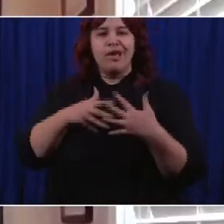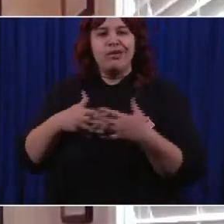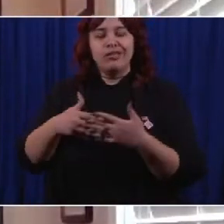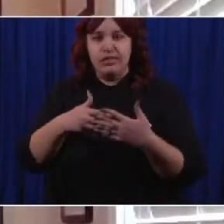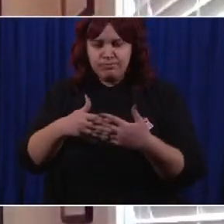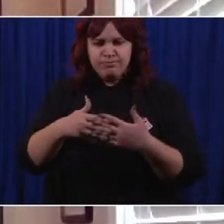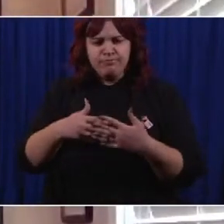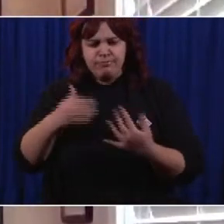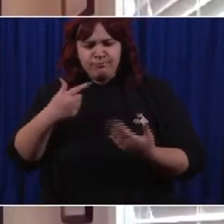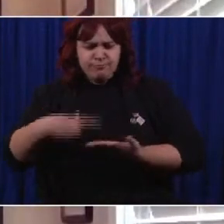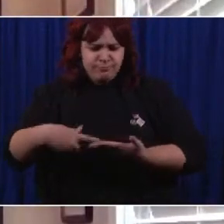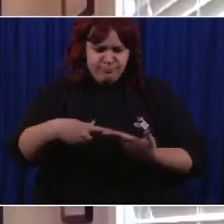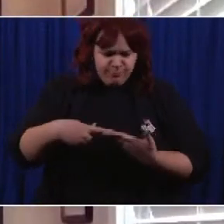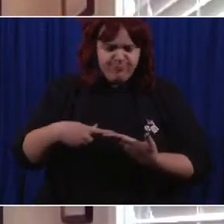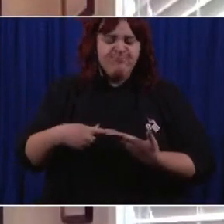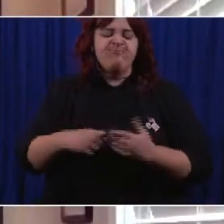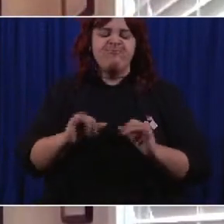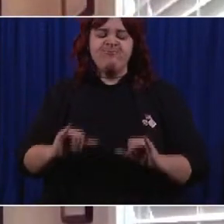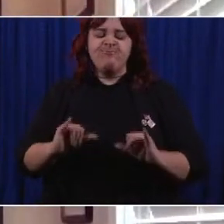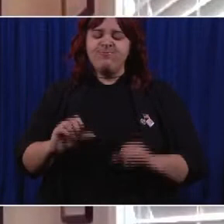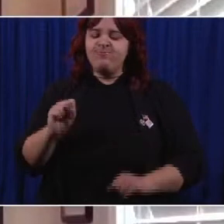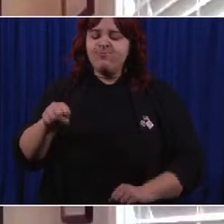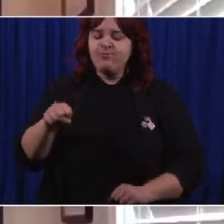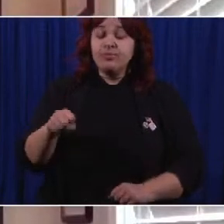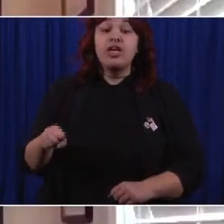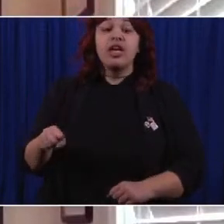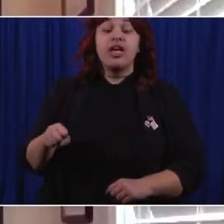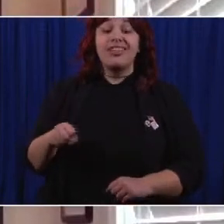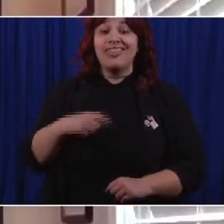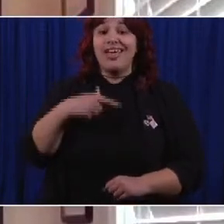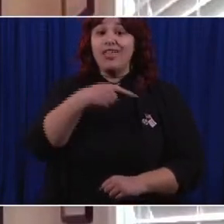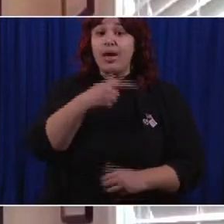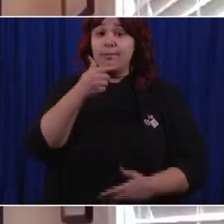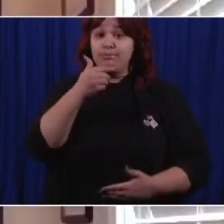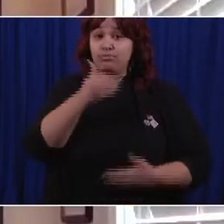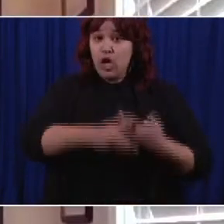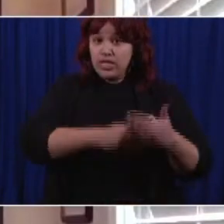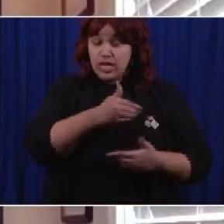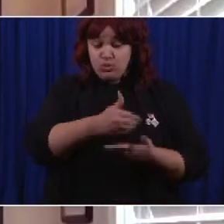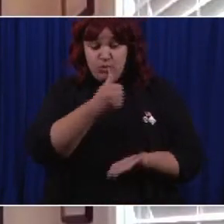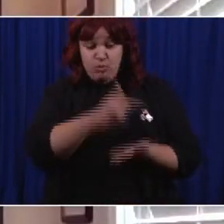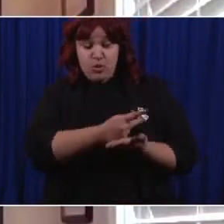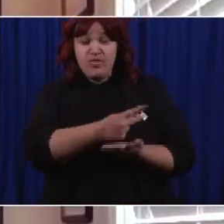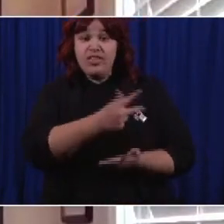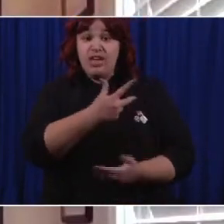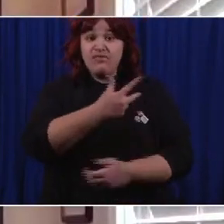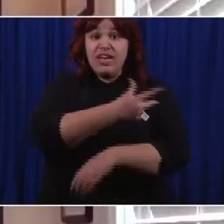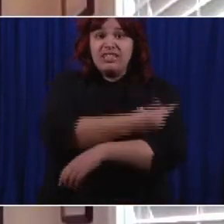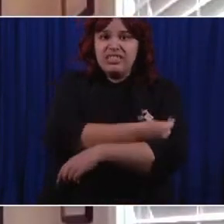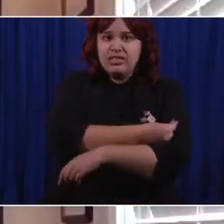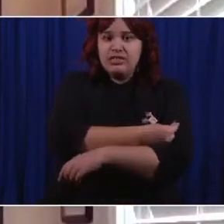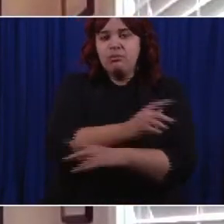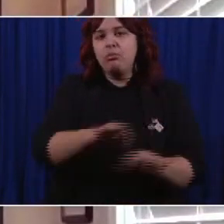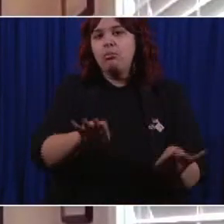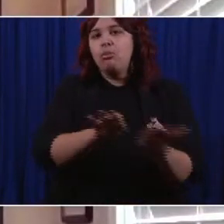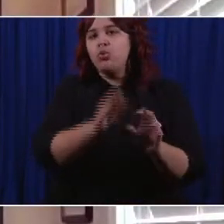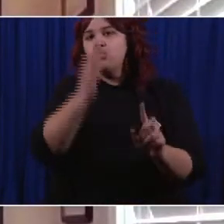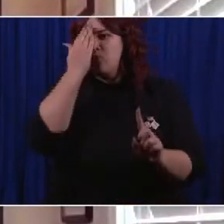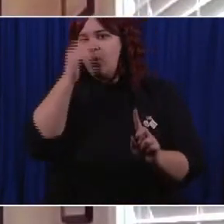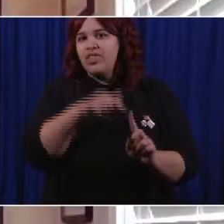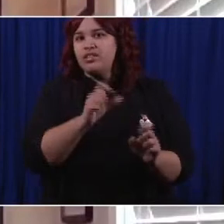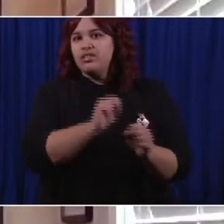scientific process. It's based upon assuring vaccine safety. And that process needs